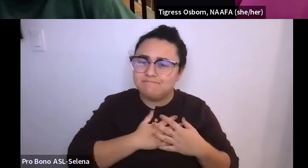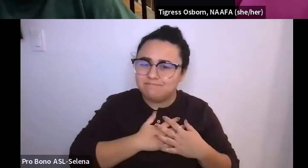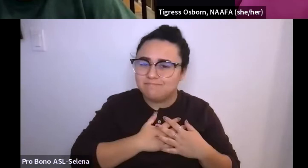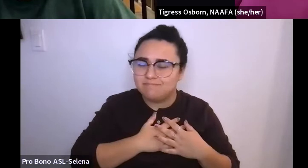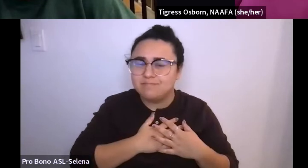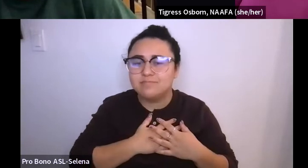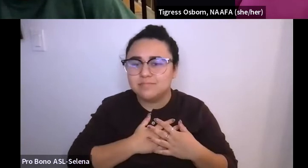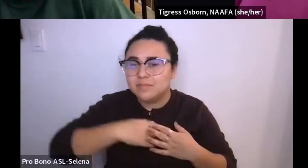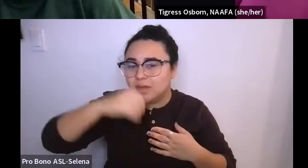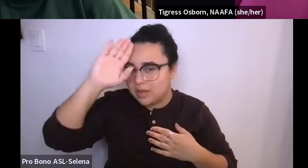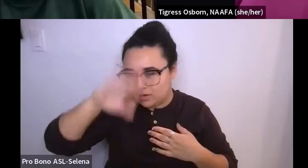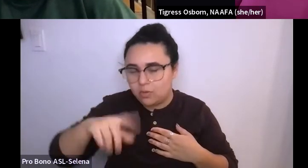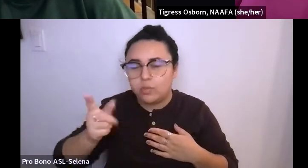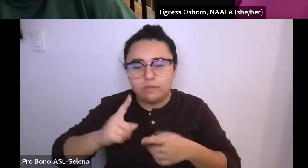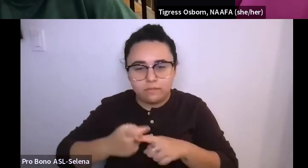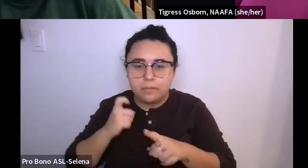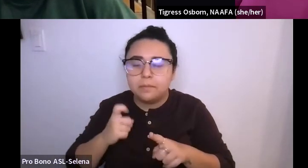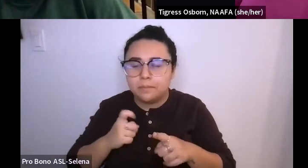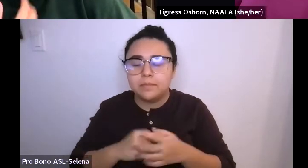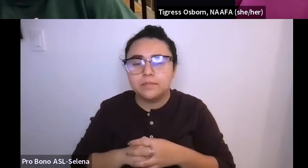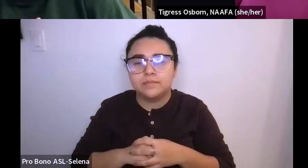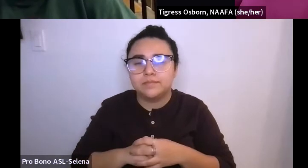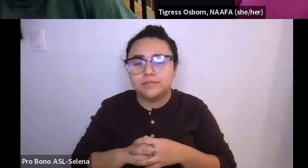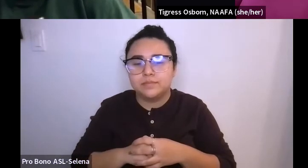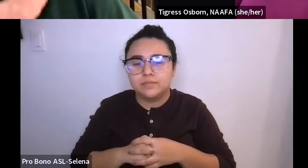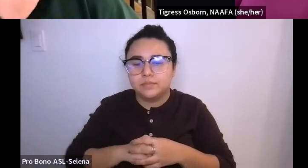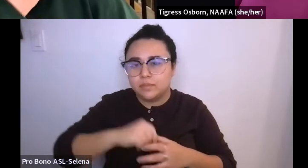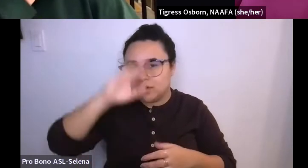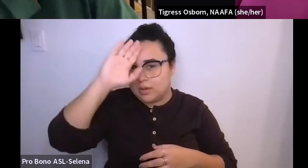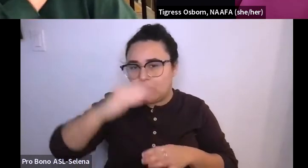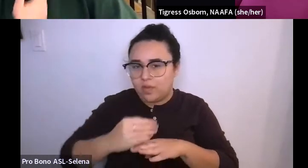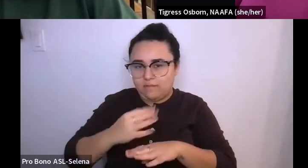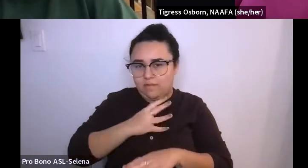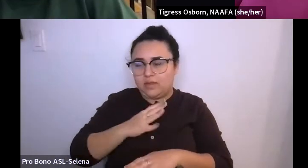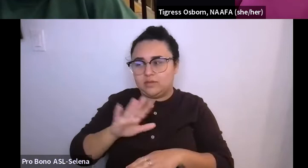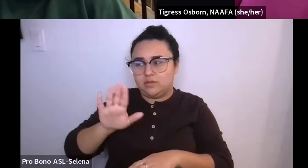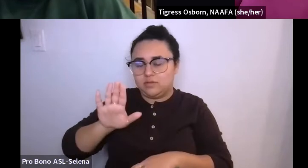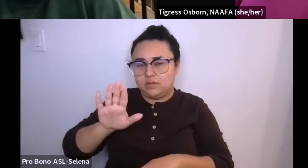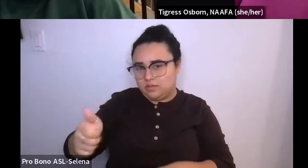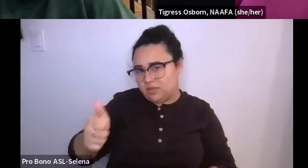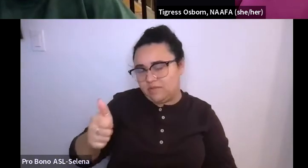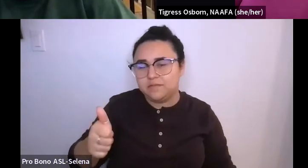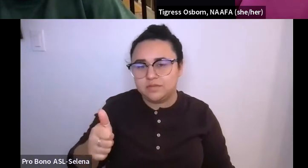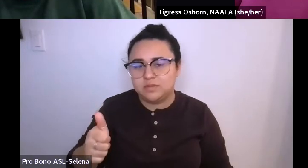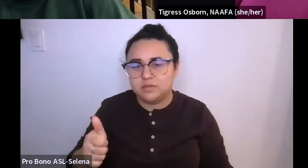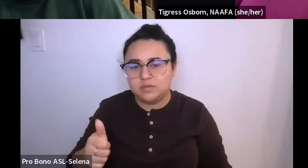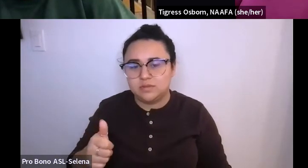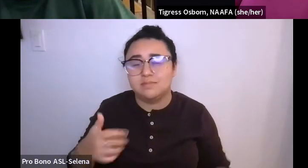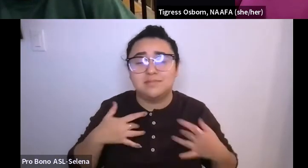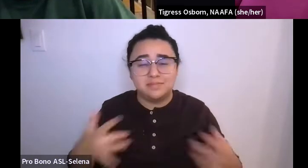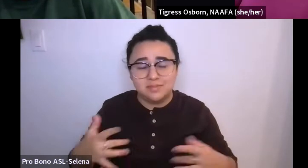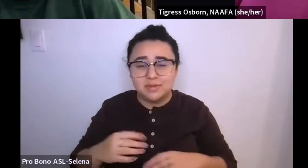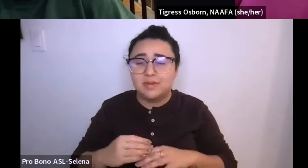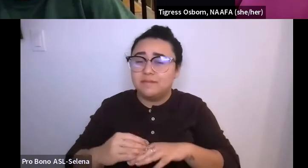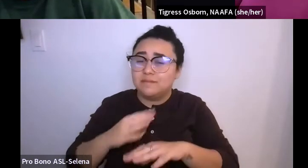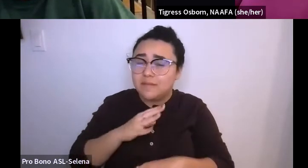I know where that comes from, and I also know the effect it has, you know, and it'll usually affect